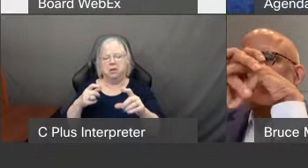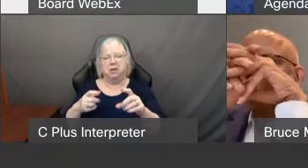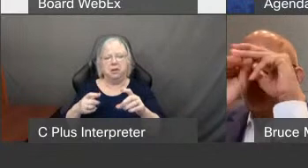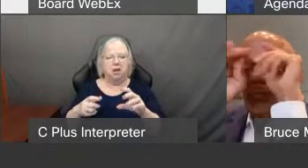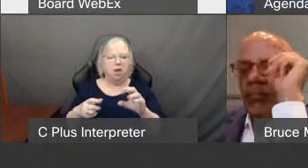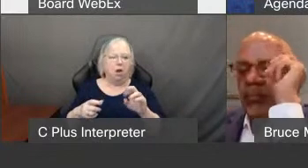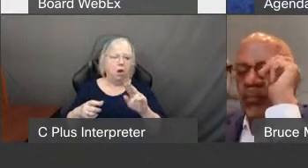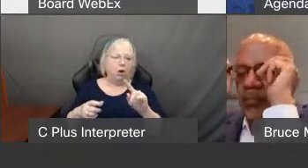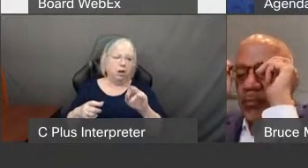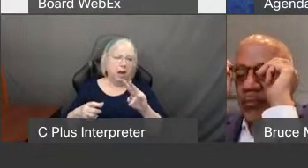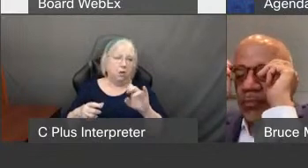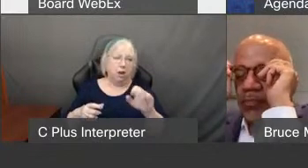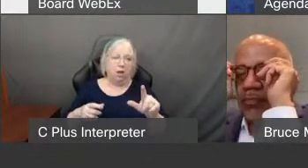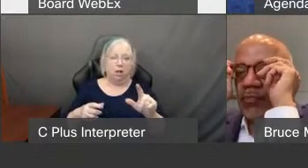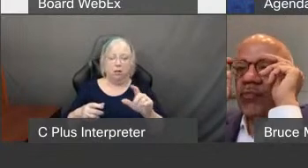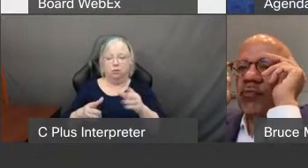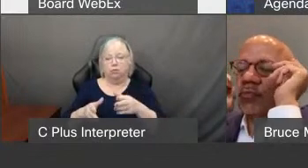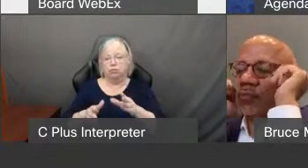economically,